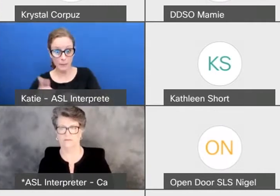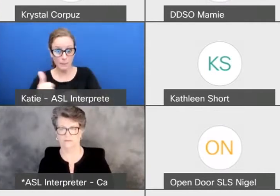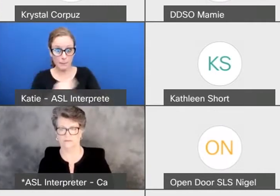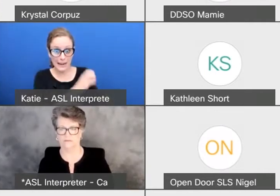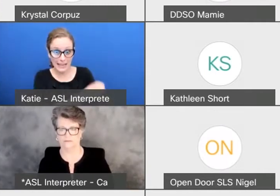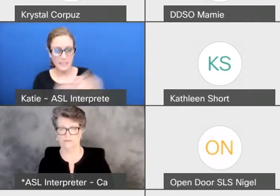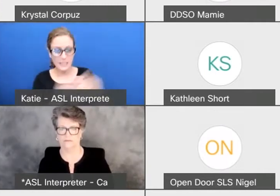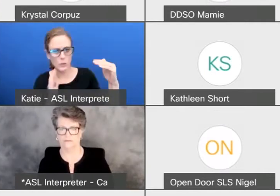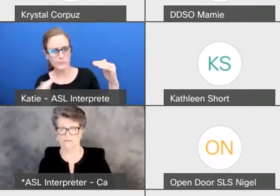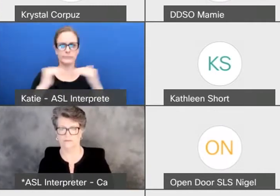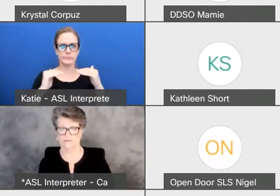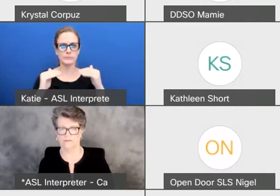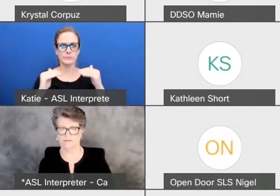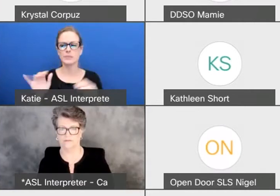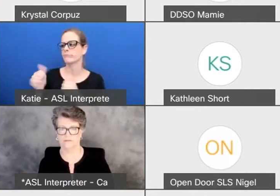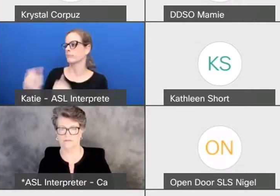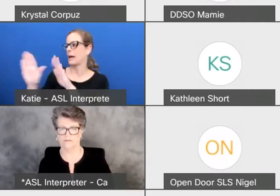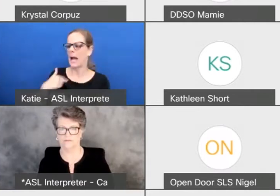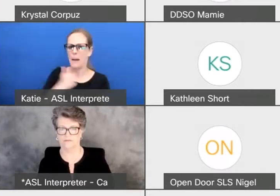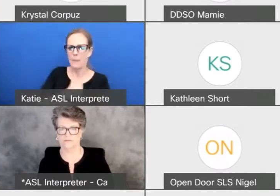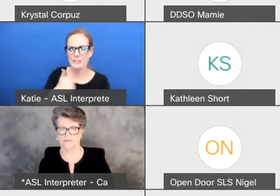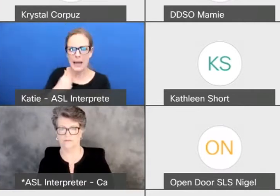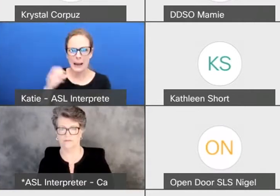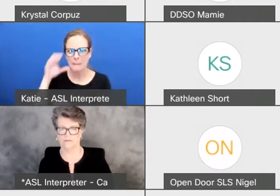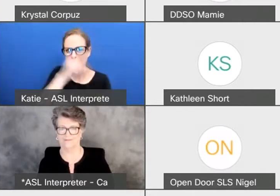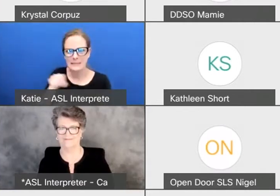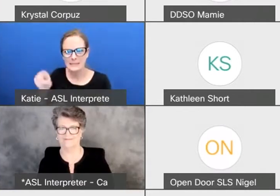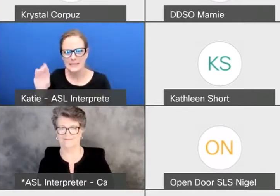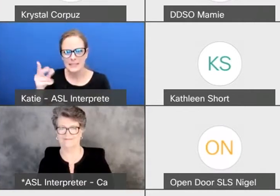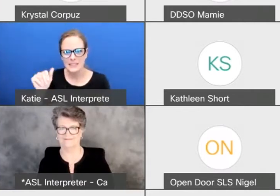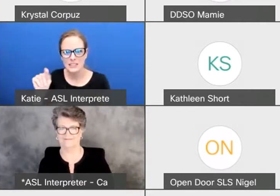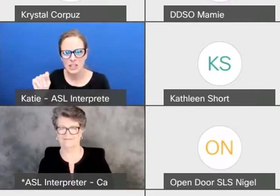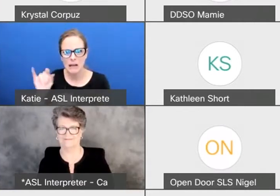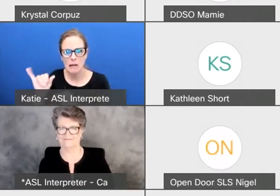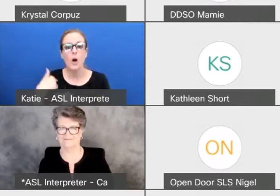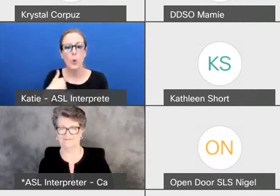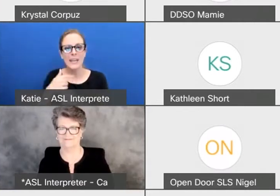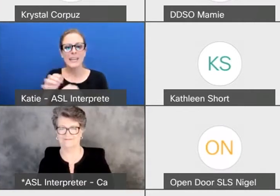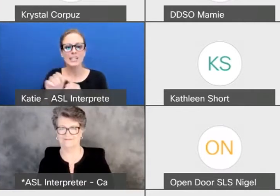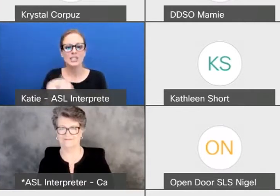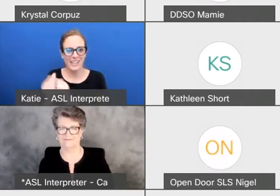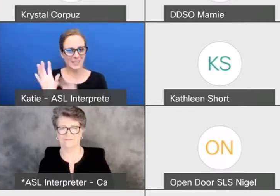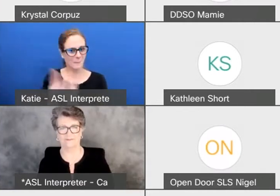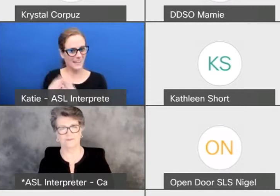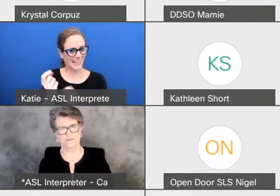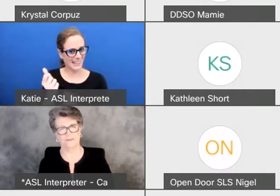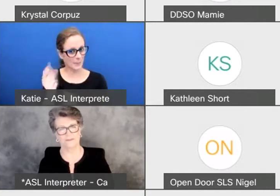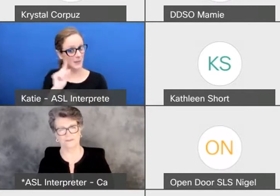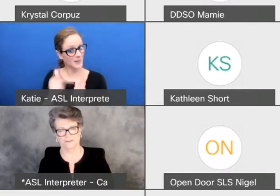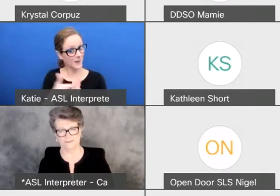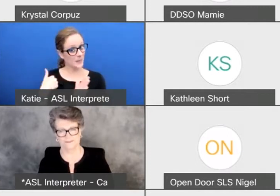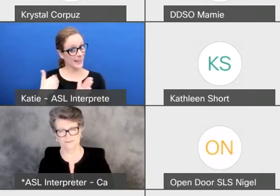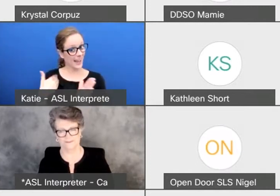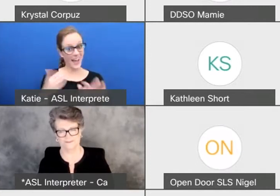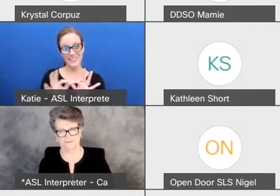Excellent. I apologize. I missed the things that popped up in the chat. We changed the meeting a little bit. You might notice we have interpreters as